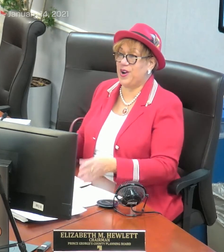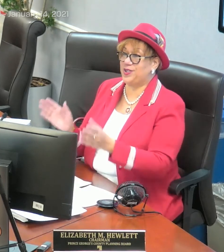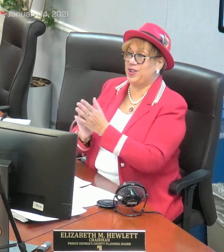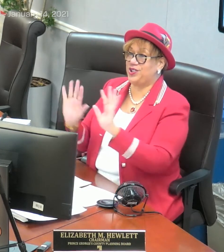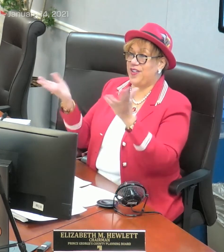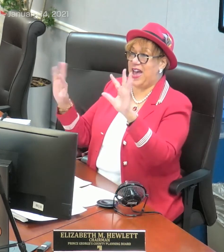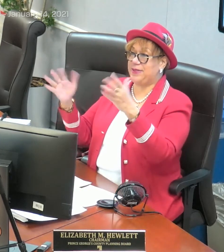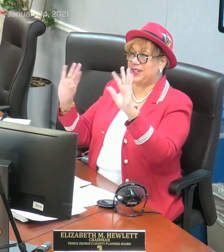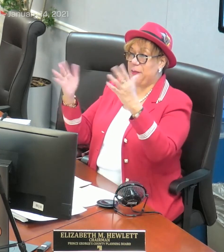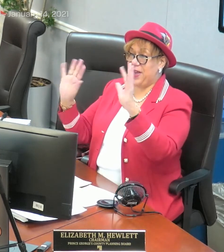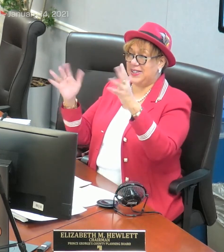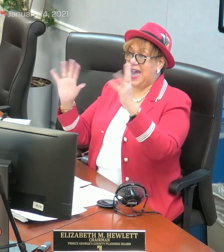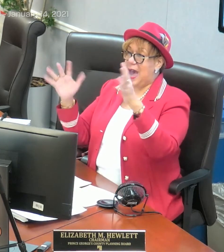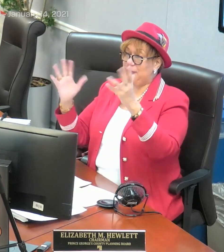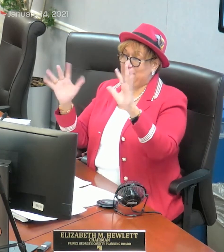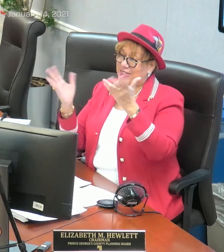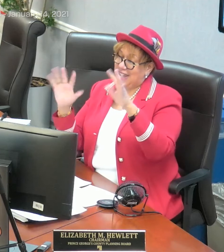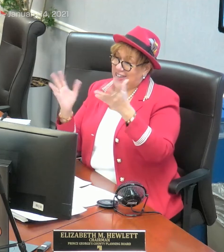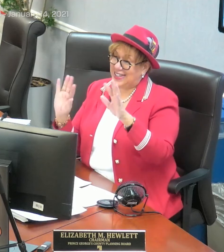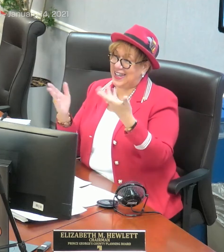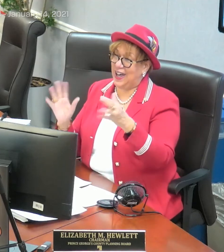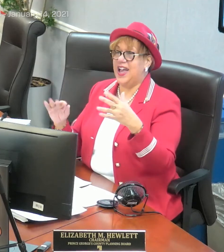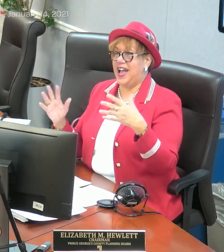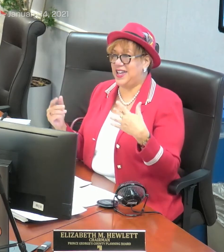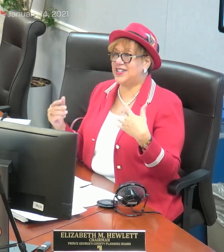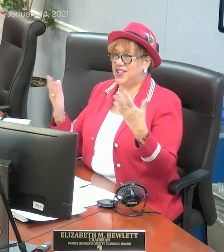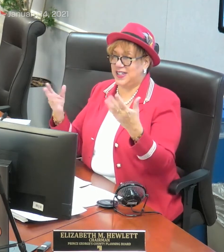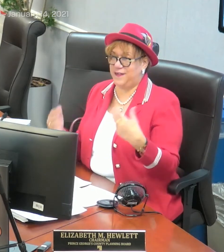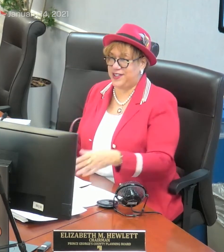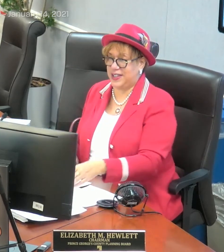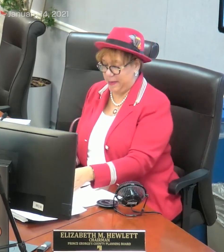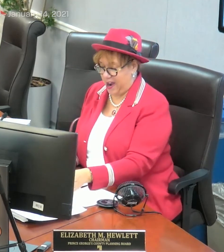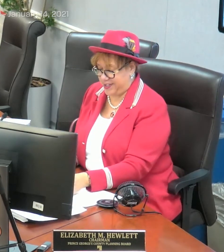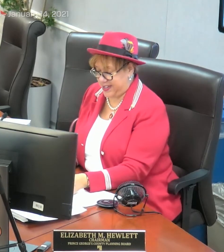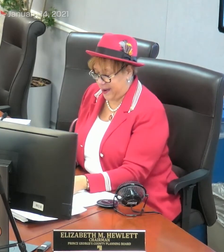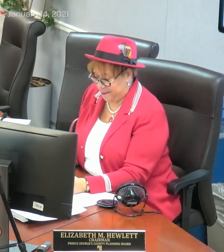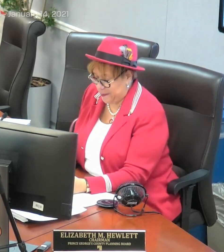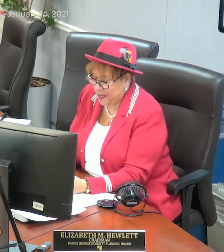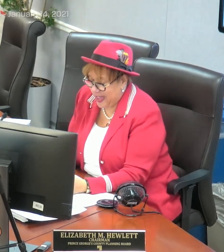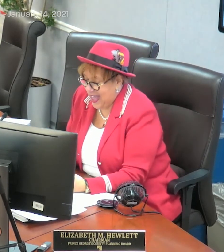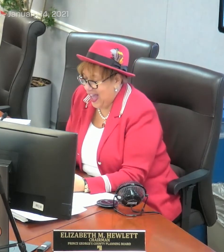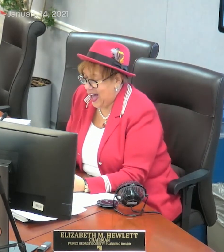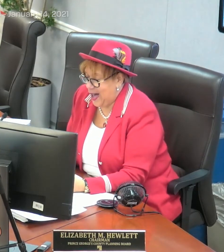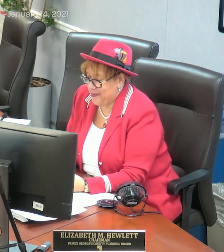Jones. We want to wish her the absolute best. Happy birthday, Jessica. And yes, she is sufficiently embarrassed now.